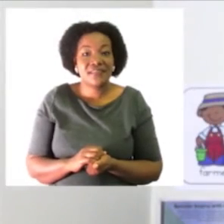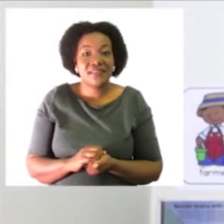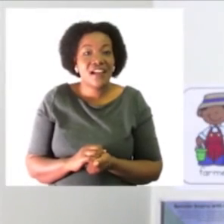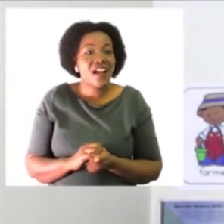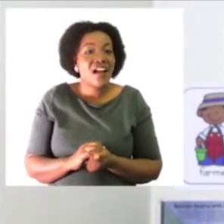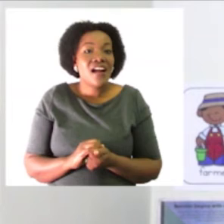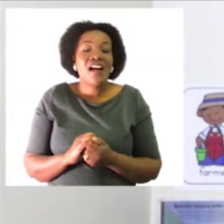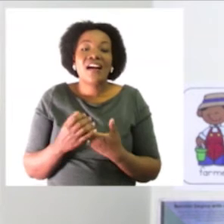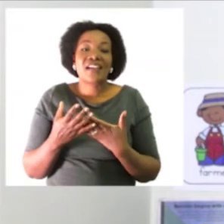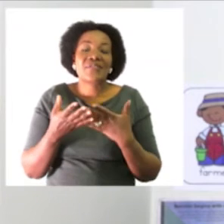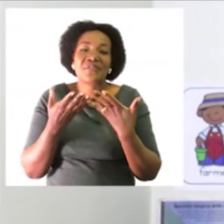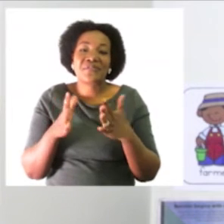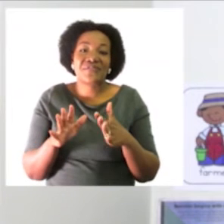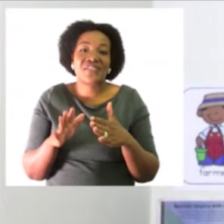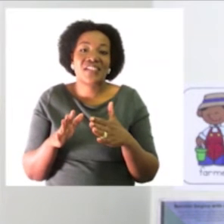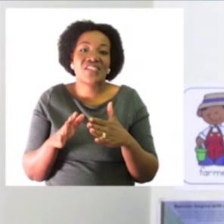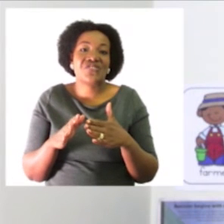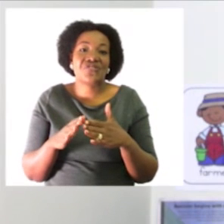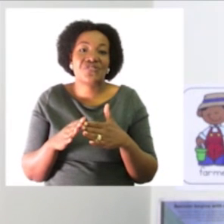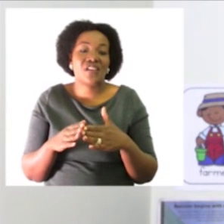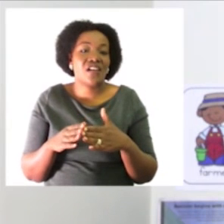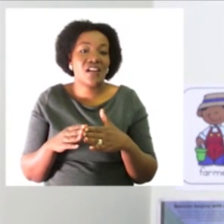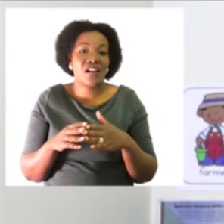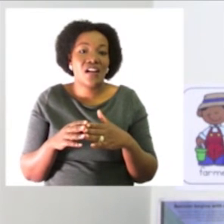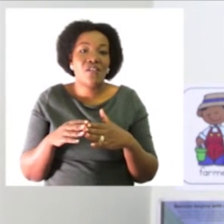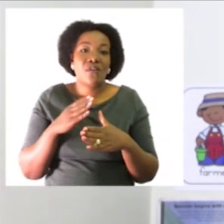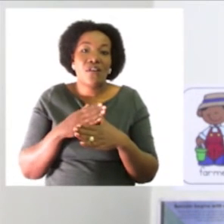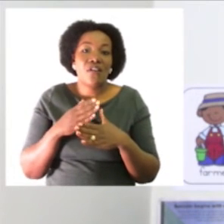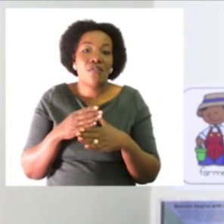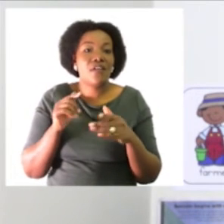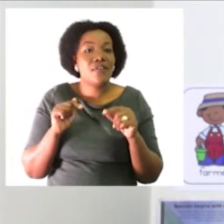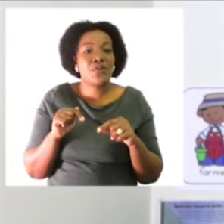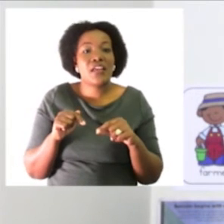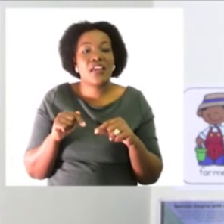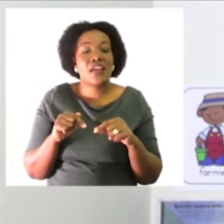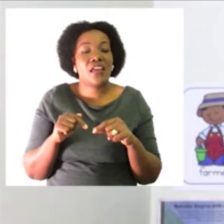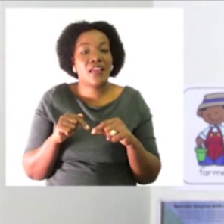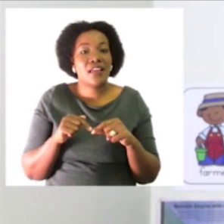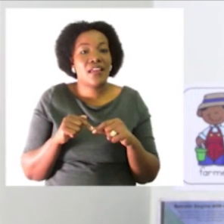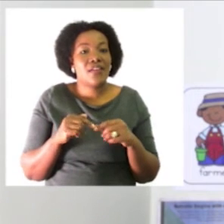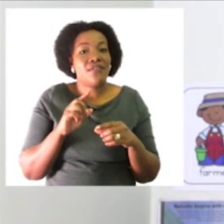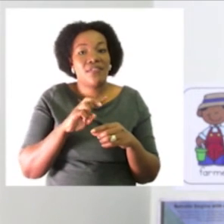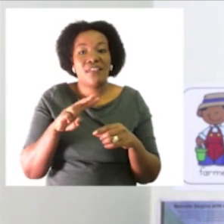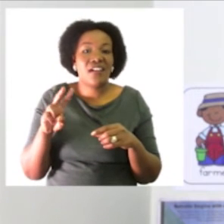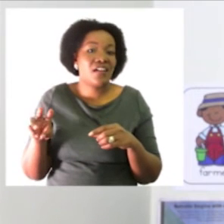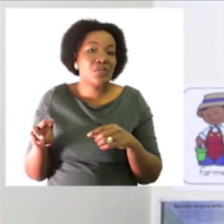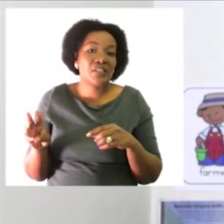Yes, now we have come to the end of our lessons about counting and multiplications.